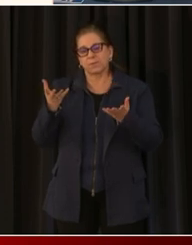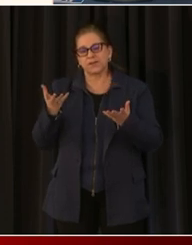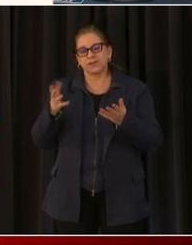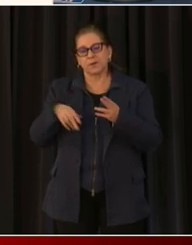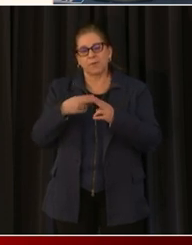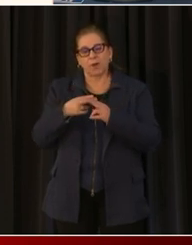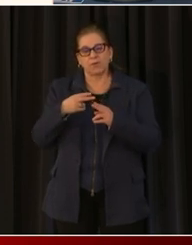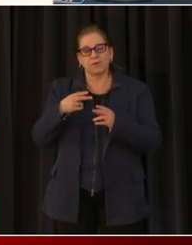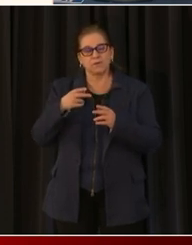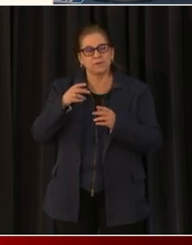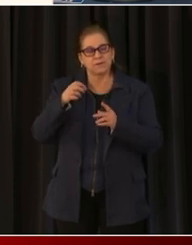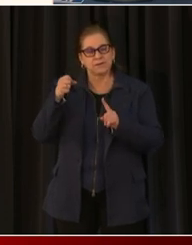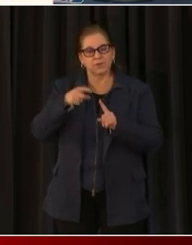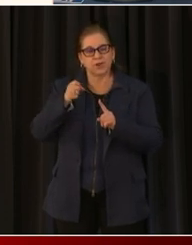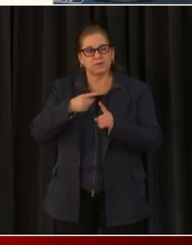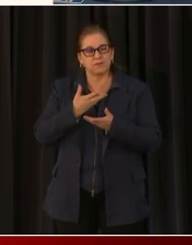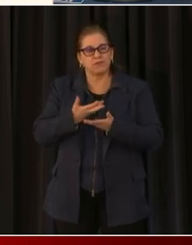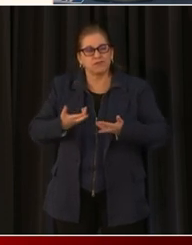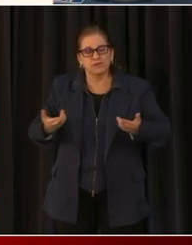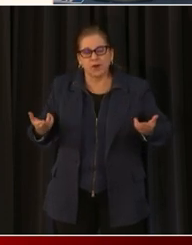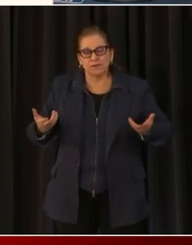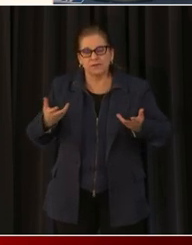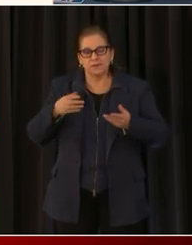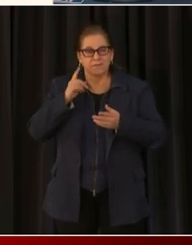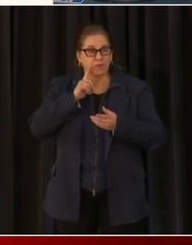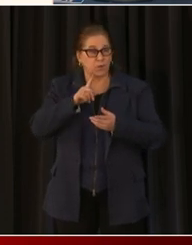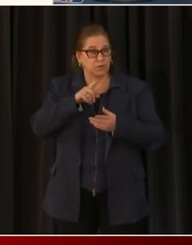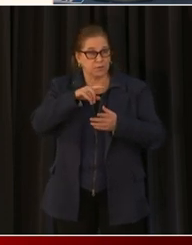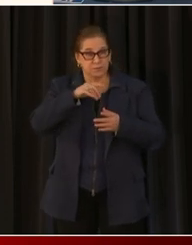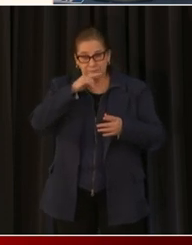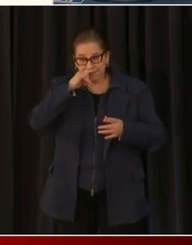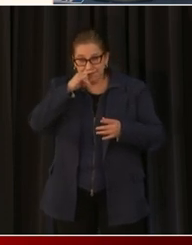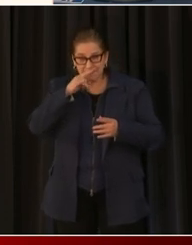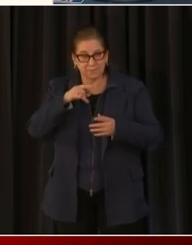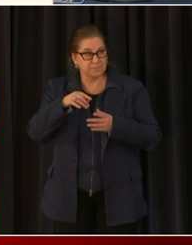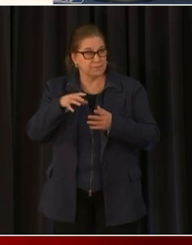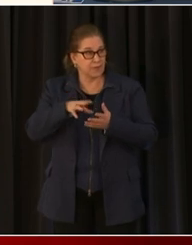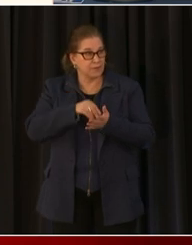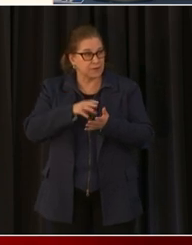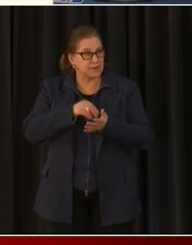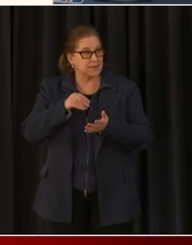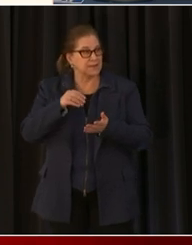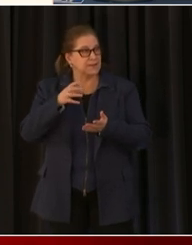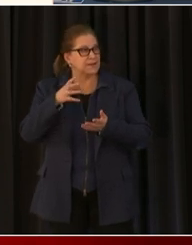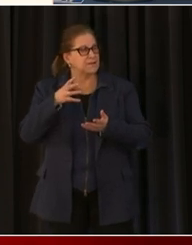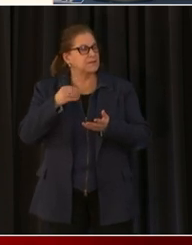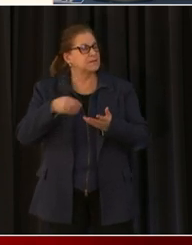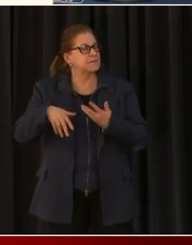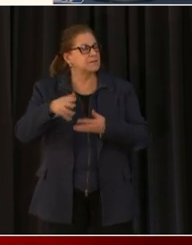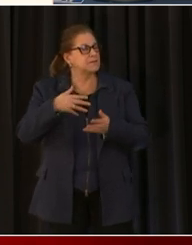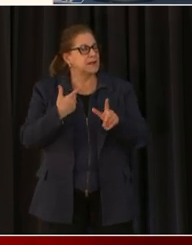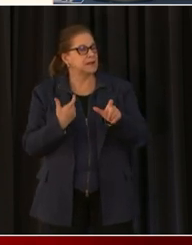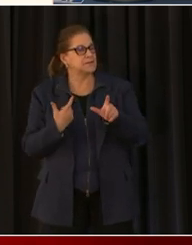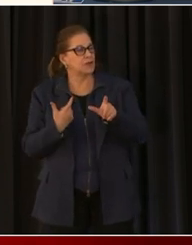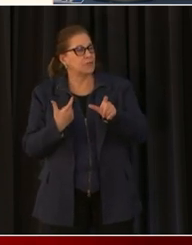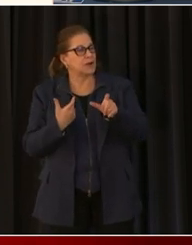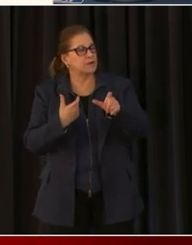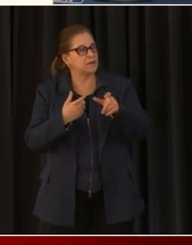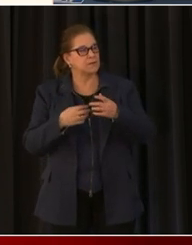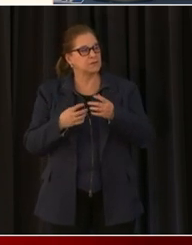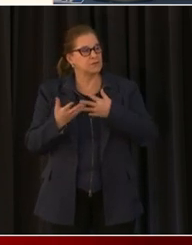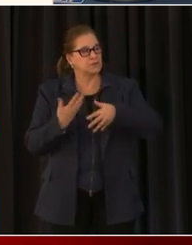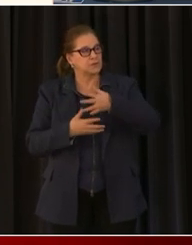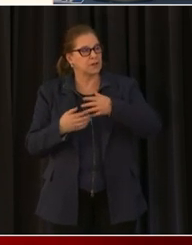are receiving to accelerate learning and provide social emotional supports. Going forward, a part of our plans